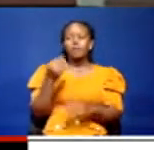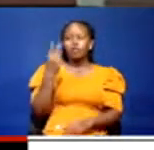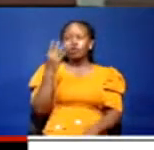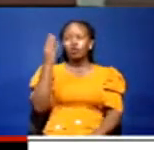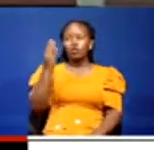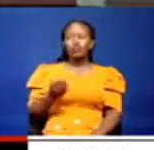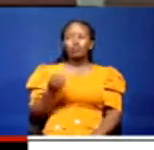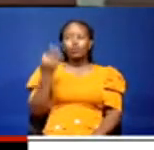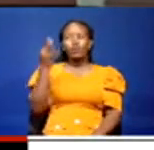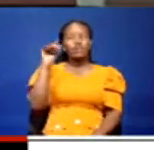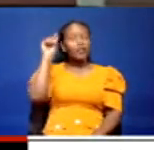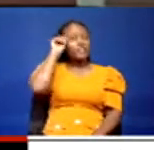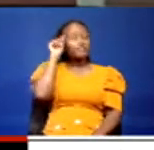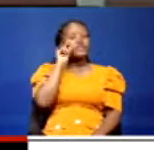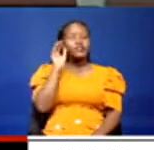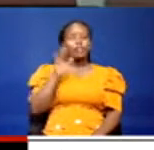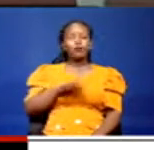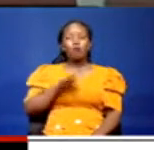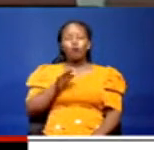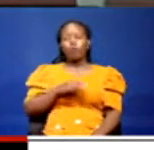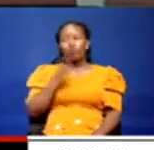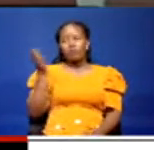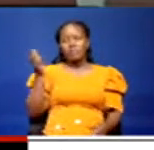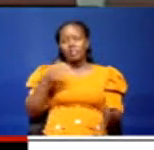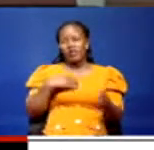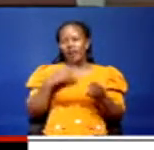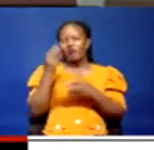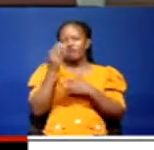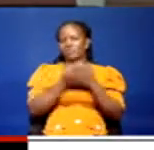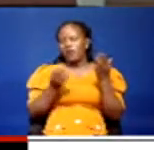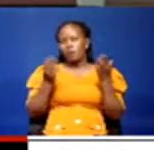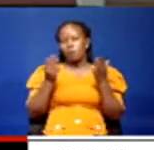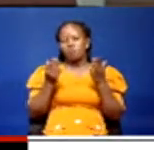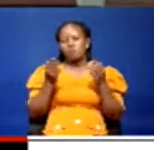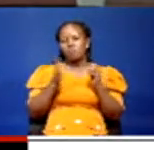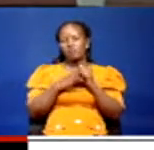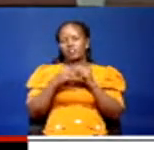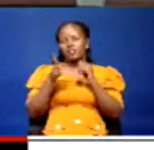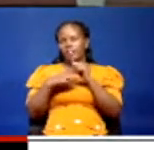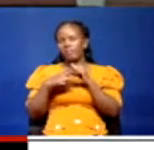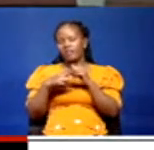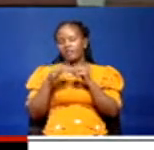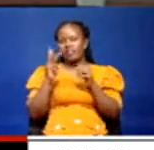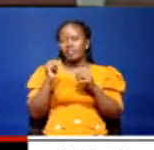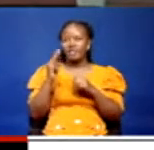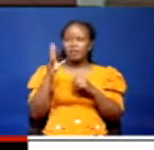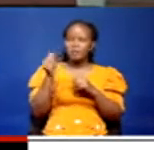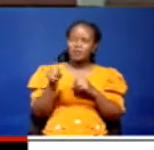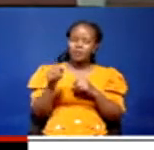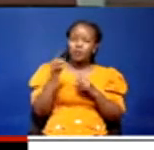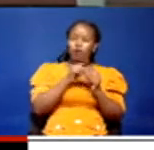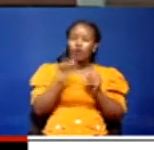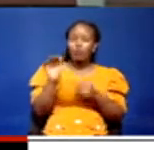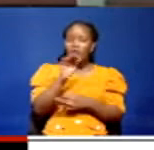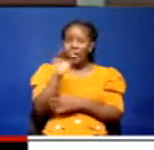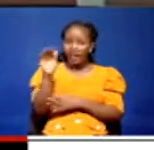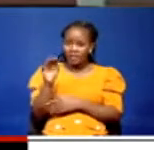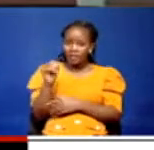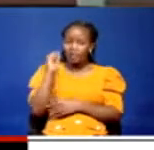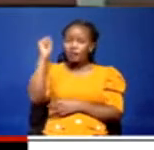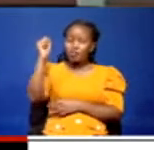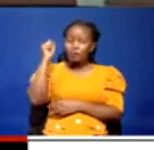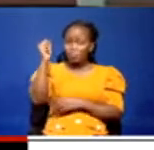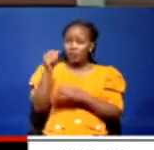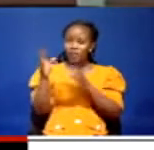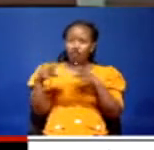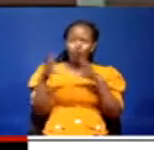saw how many women, I think about 97, have made it as MCs. Majority of them will be calling on political parties to truly and